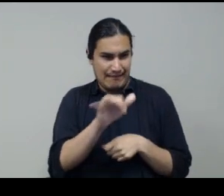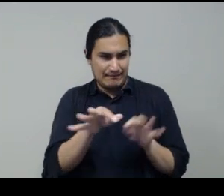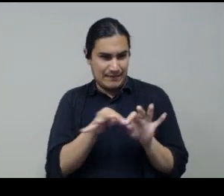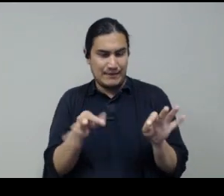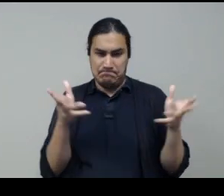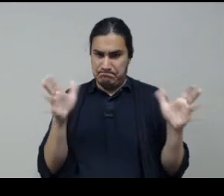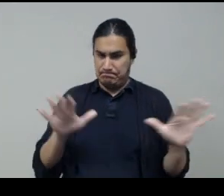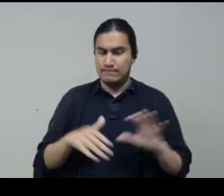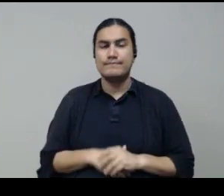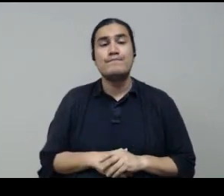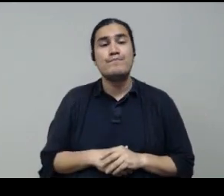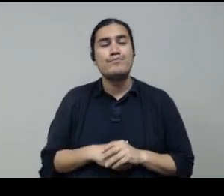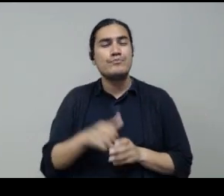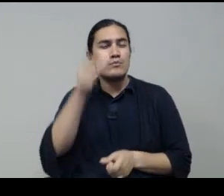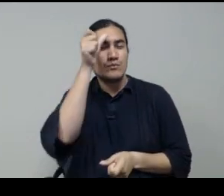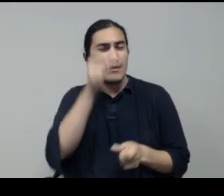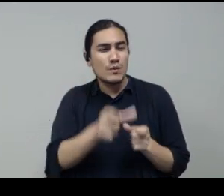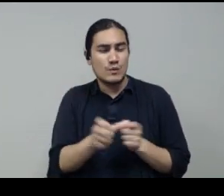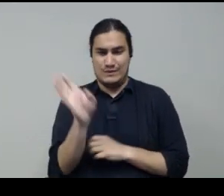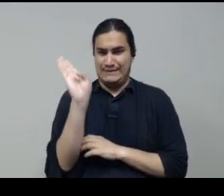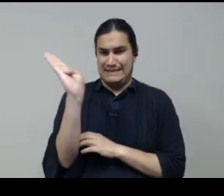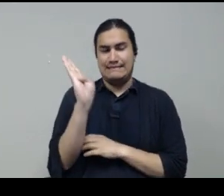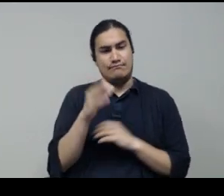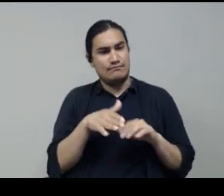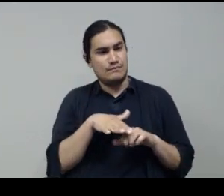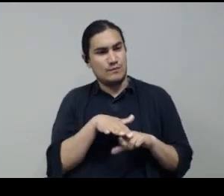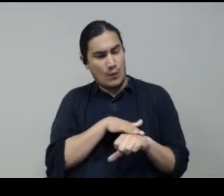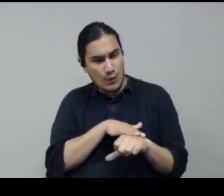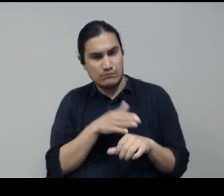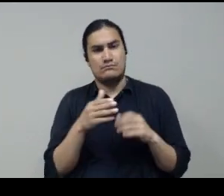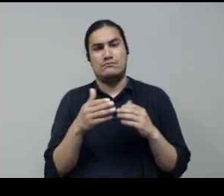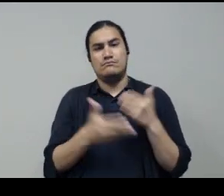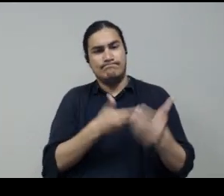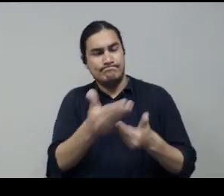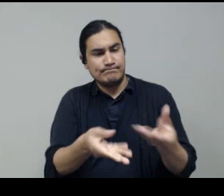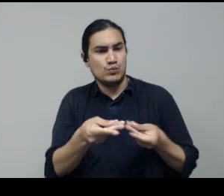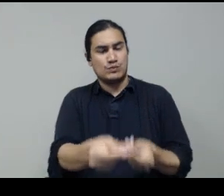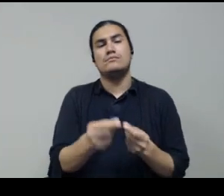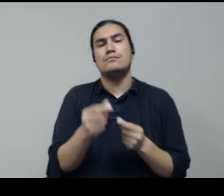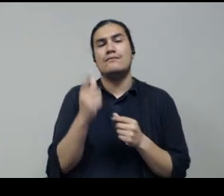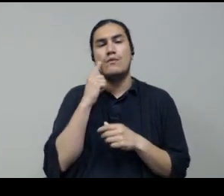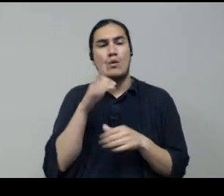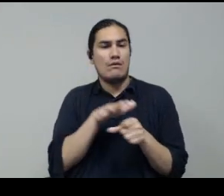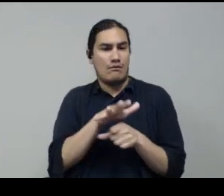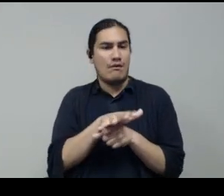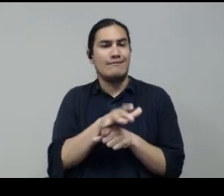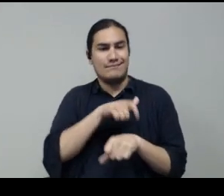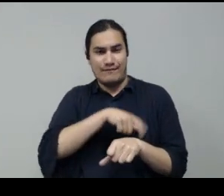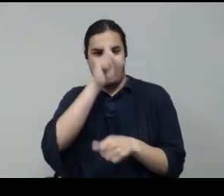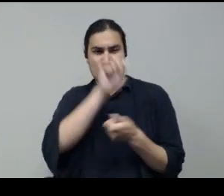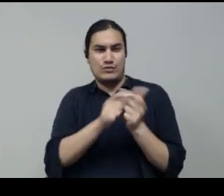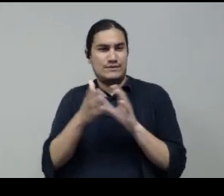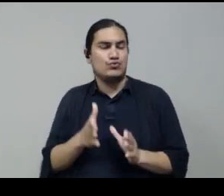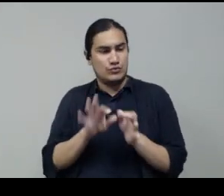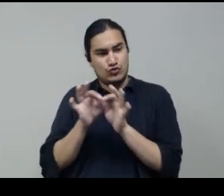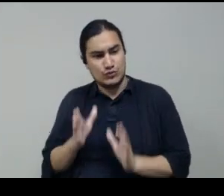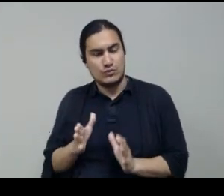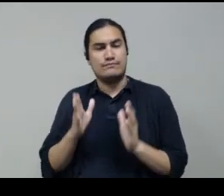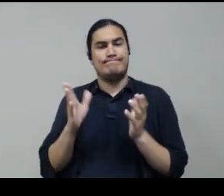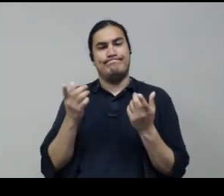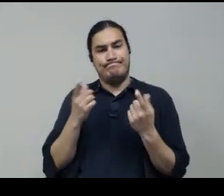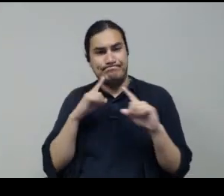Please remember to speak at a steady pace to allow our translating services adequate time for accurate translations. Since we often